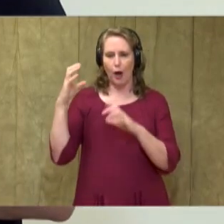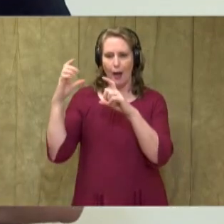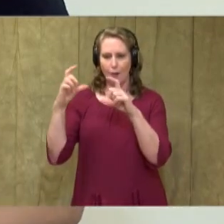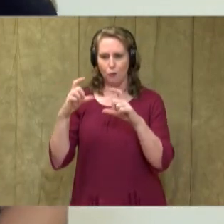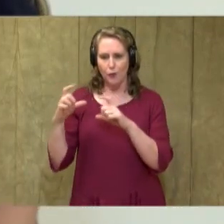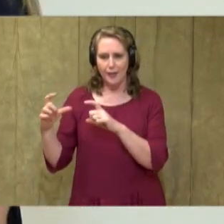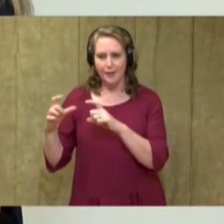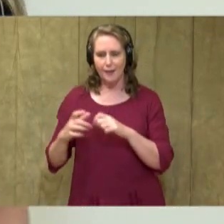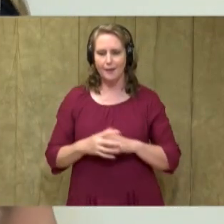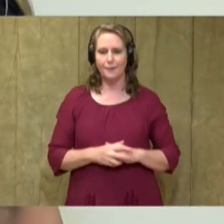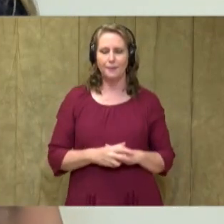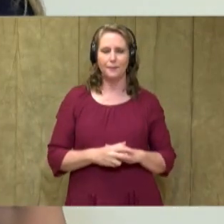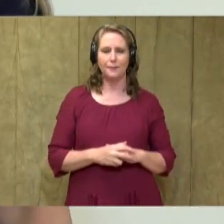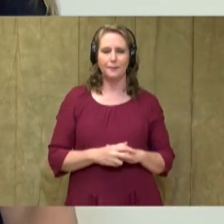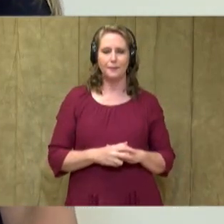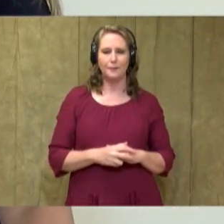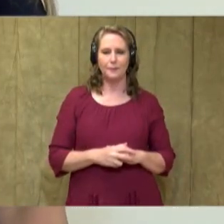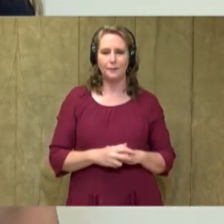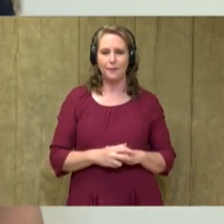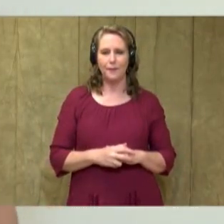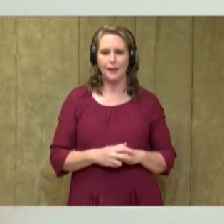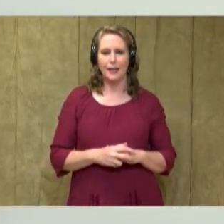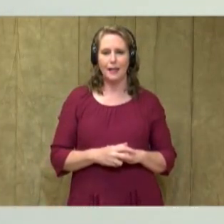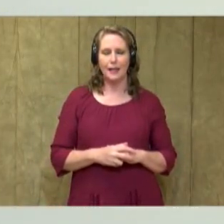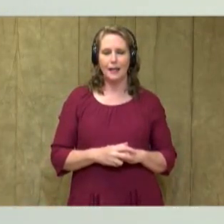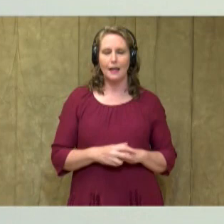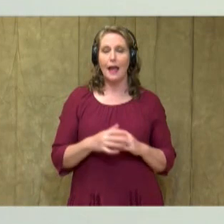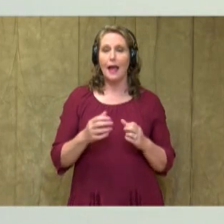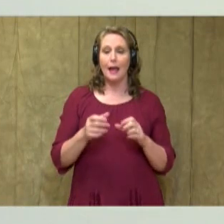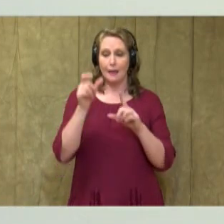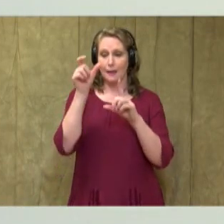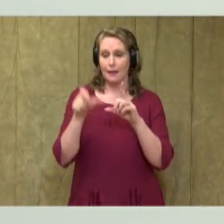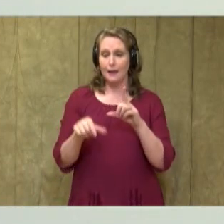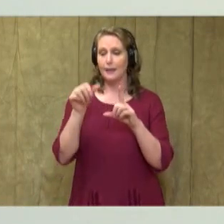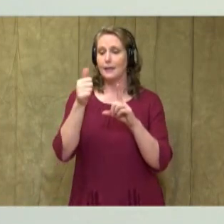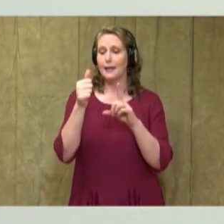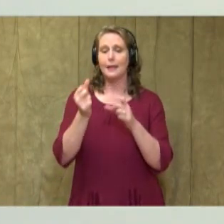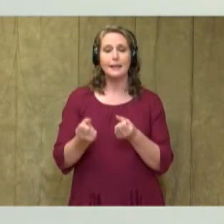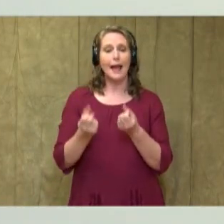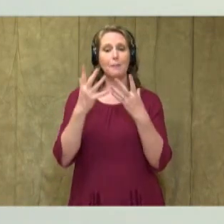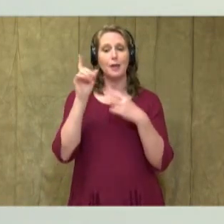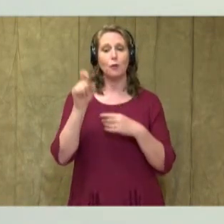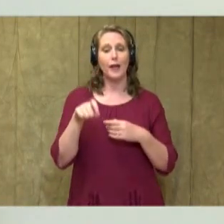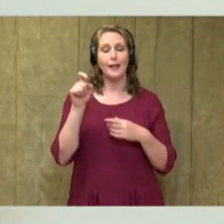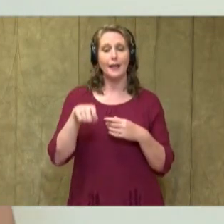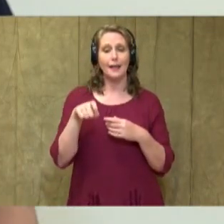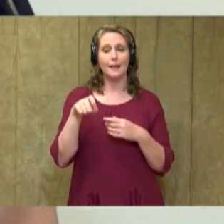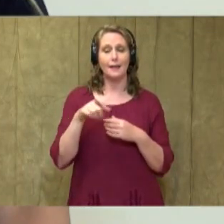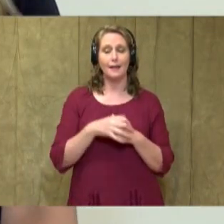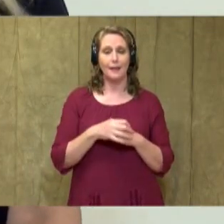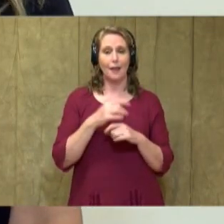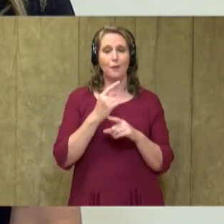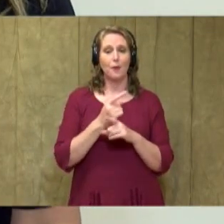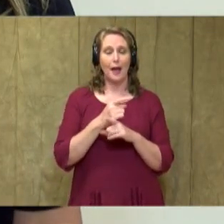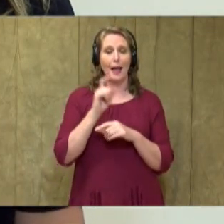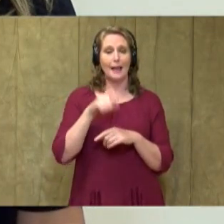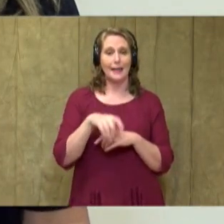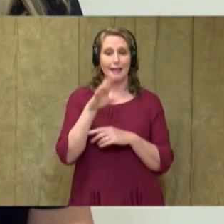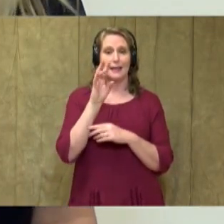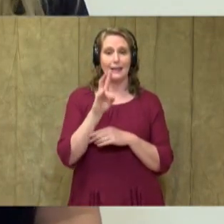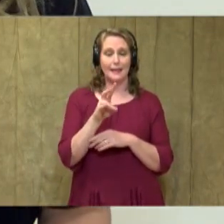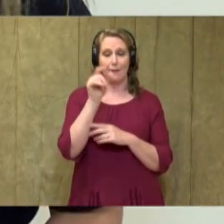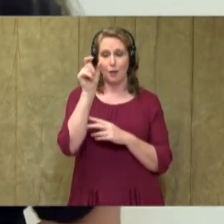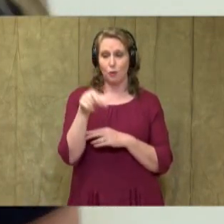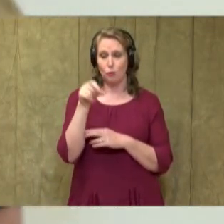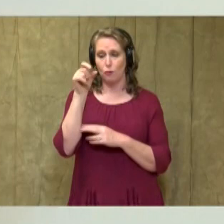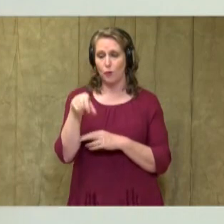hundreds. All right, how many tens would I need? That's right, I would need 7 of